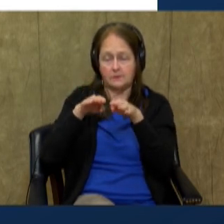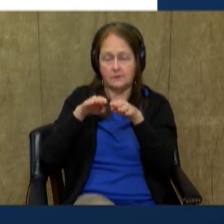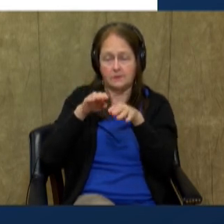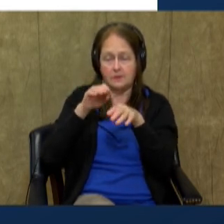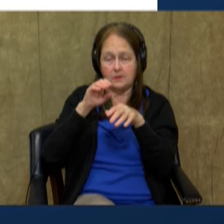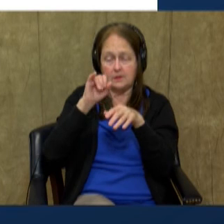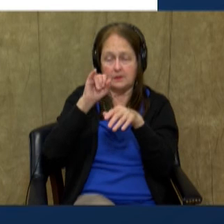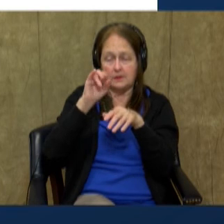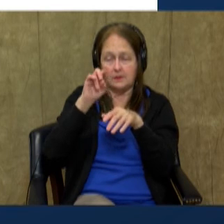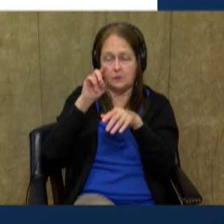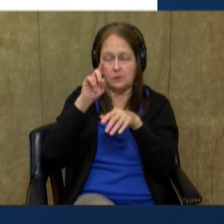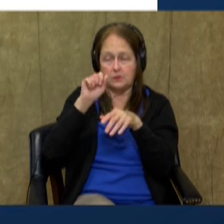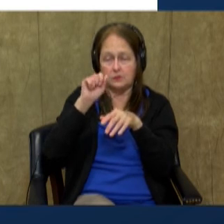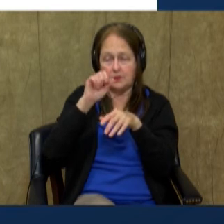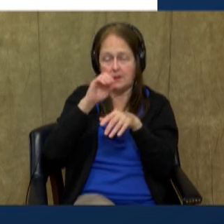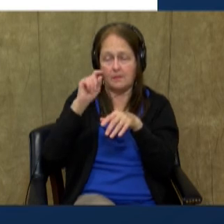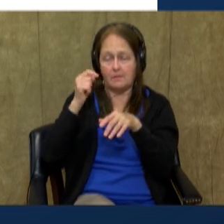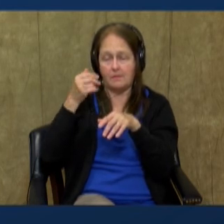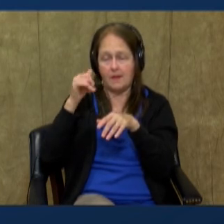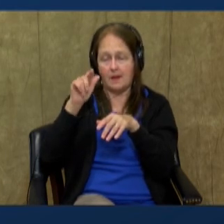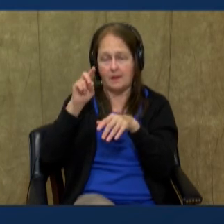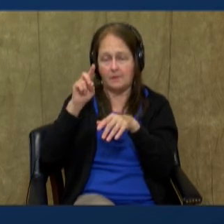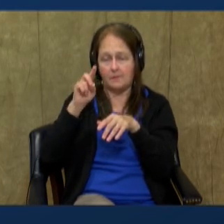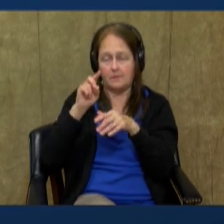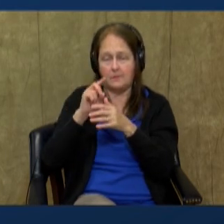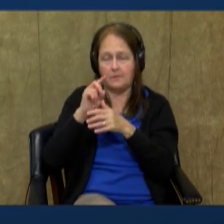mainland countries and our island countries.